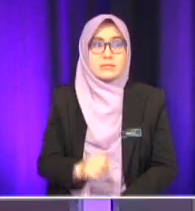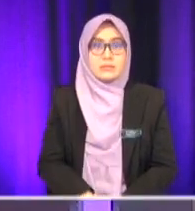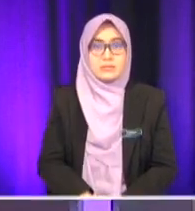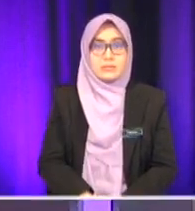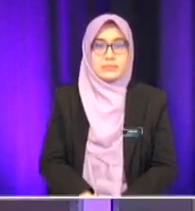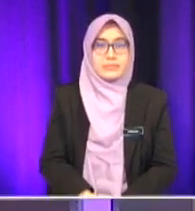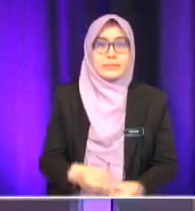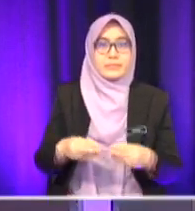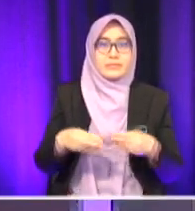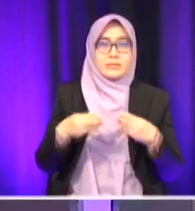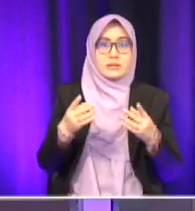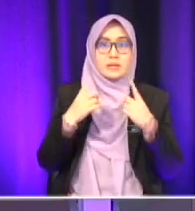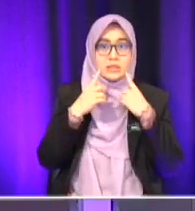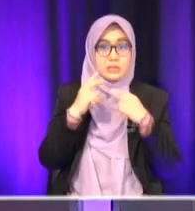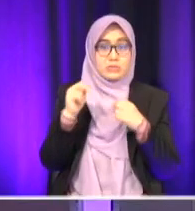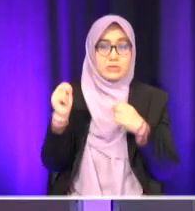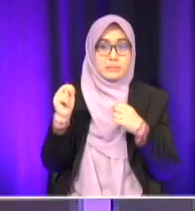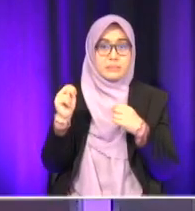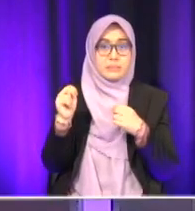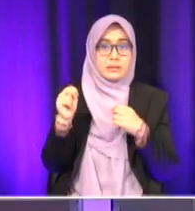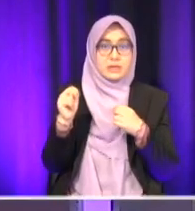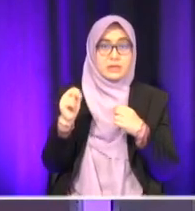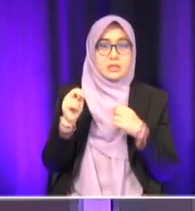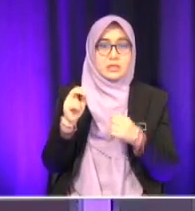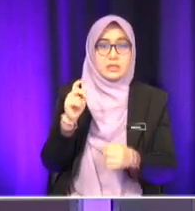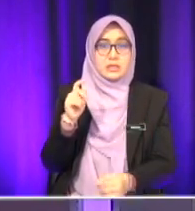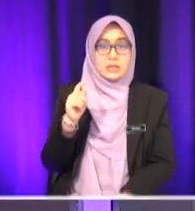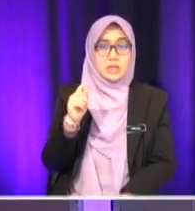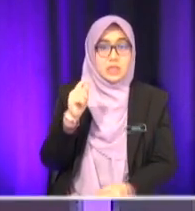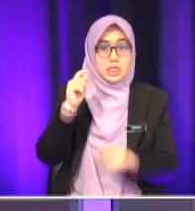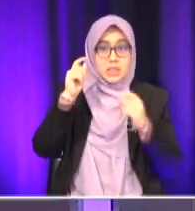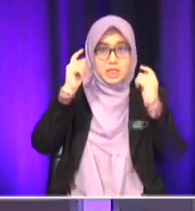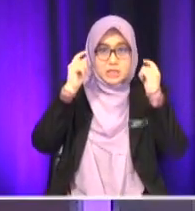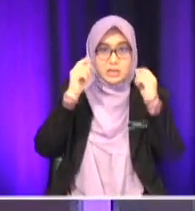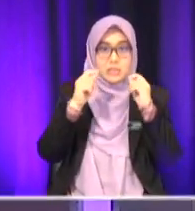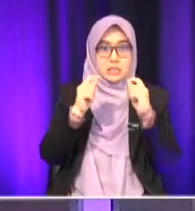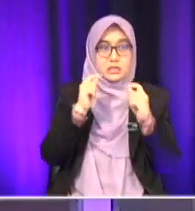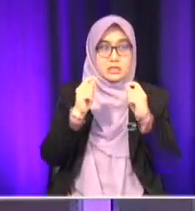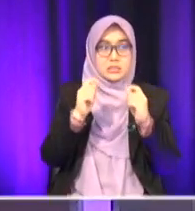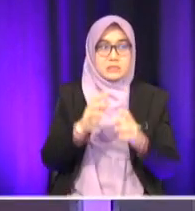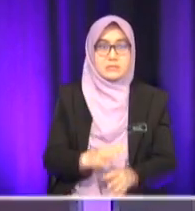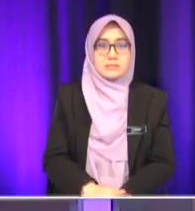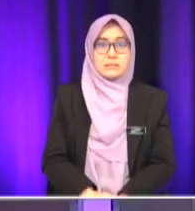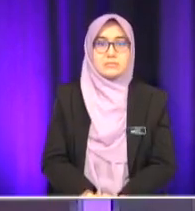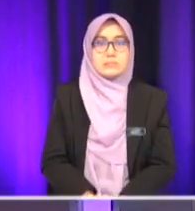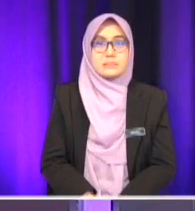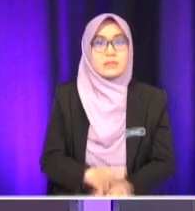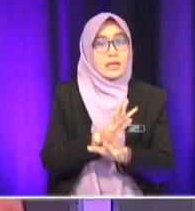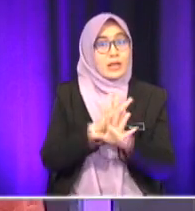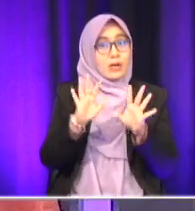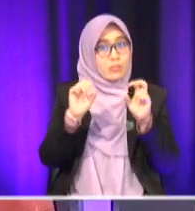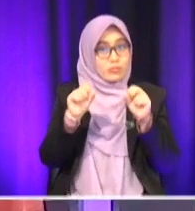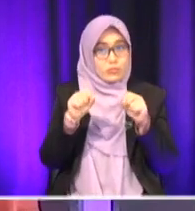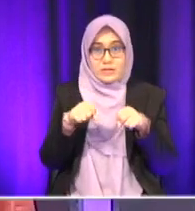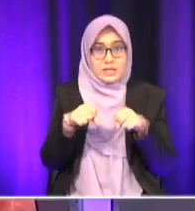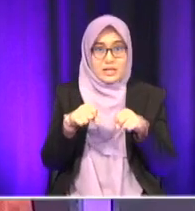taught. Like I said before, no on words. Yes. Remember?